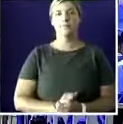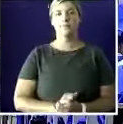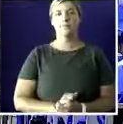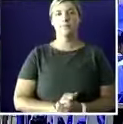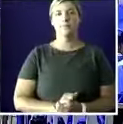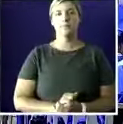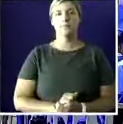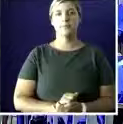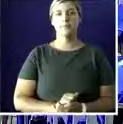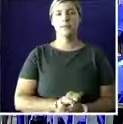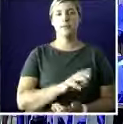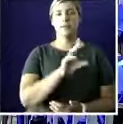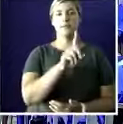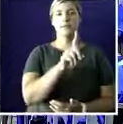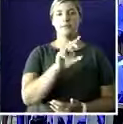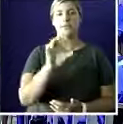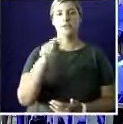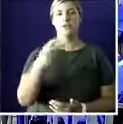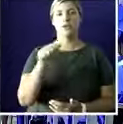Dylan Eric Shucker.